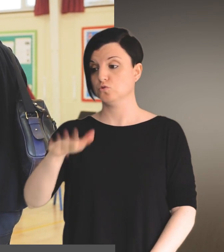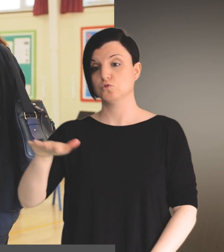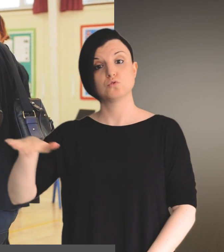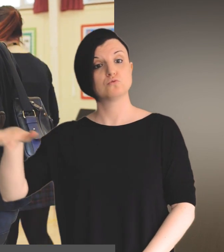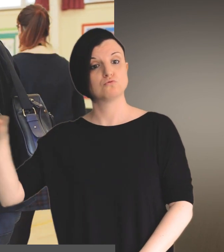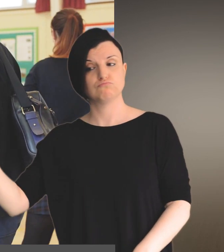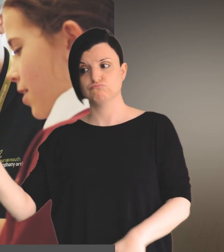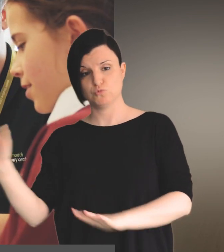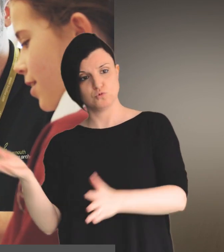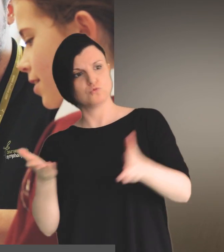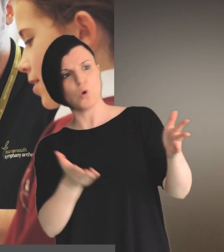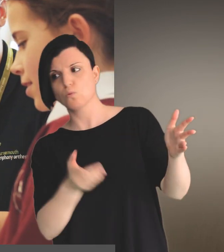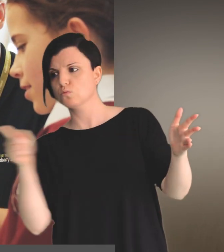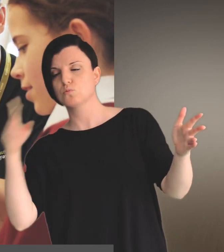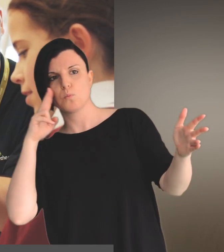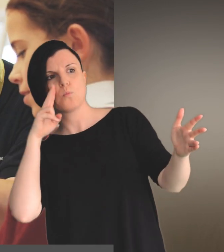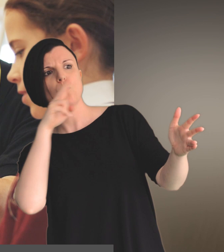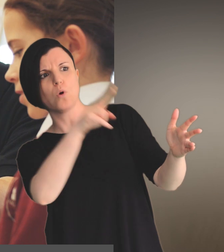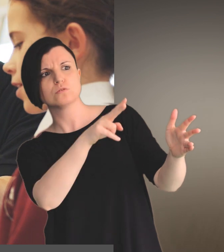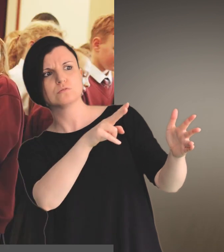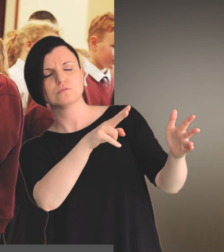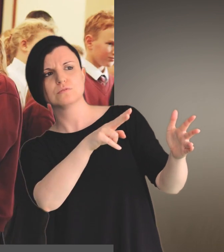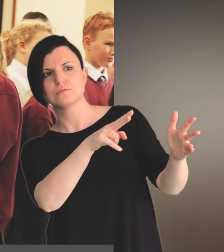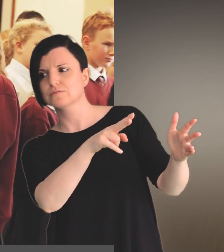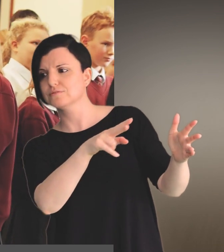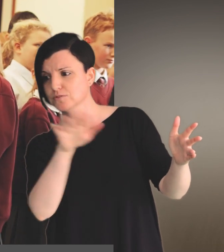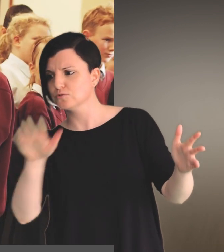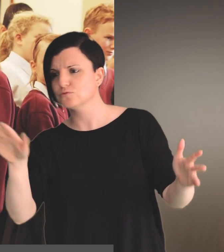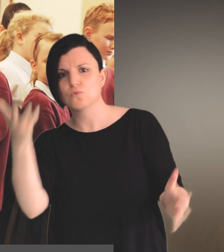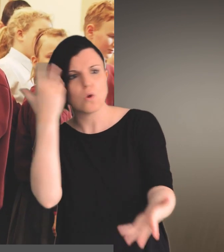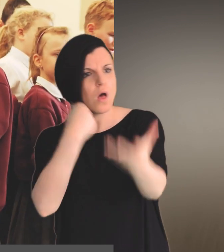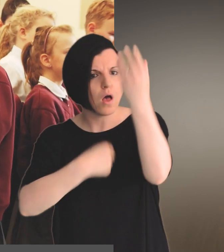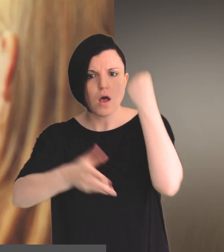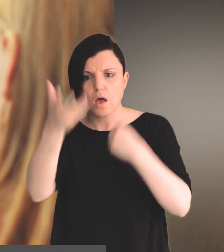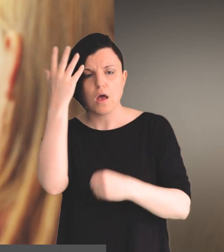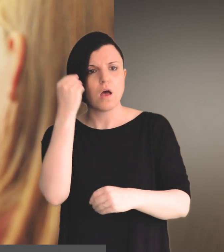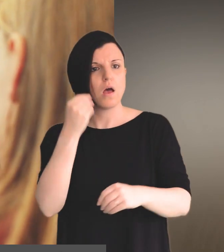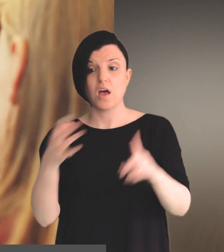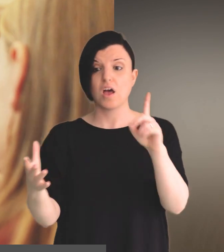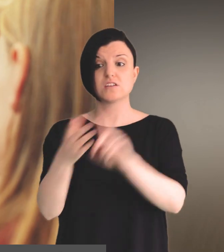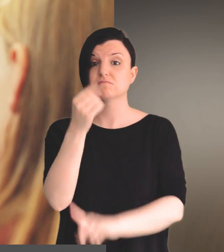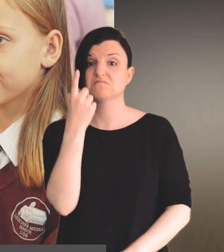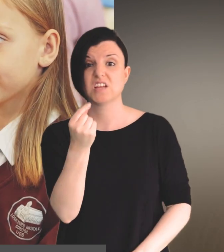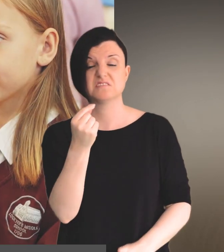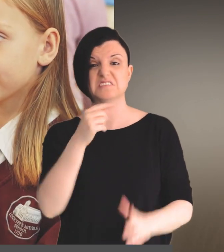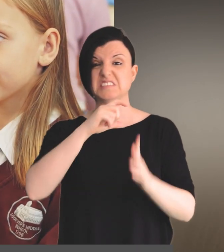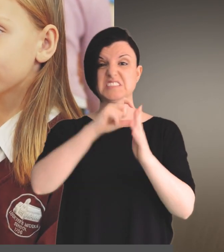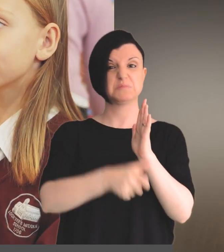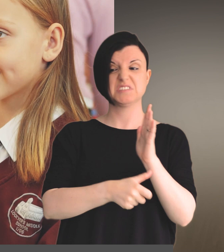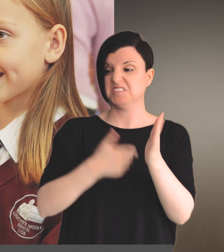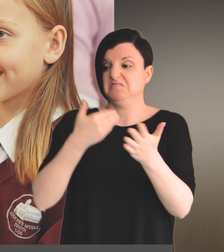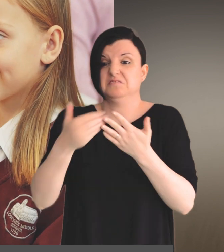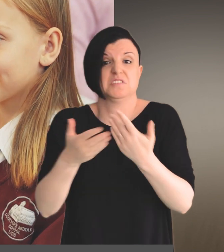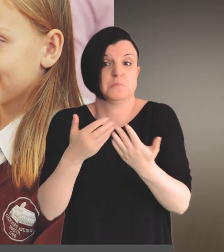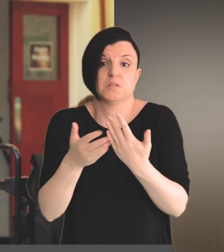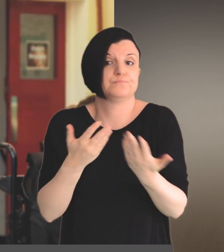young people and show them from really early on that disability is fine, this is what you can achieve as long as you work hard, no matter even if you have a